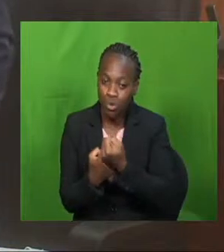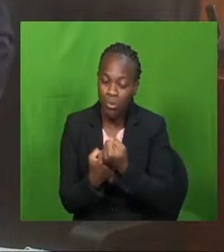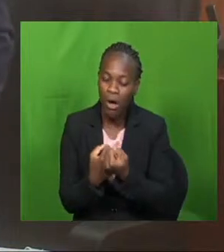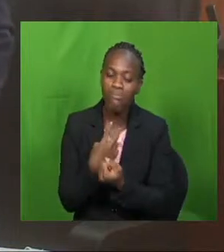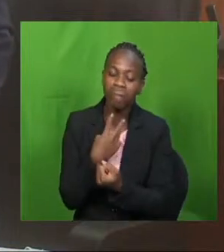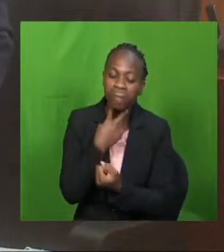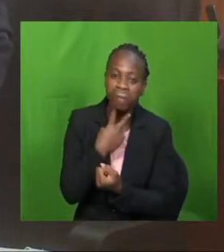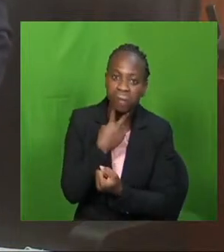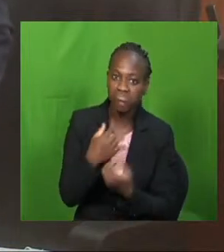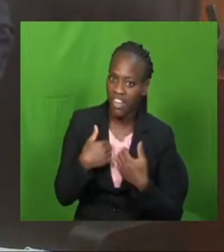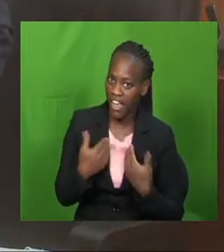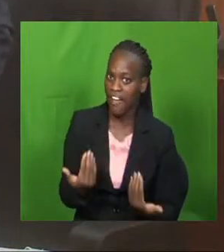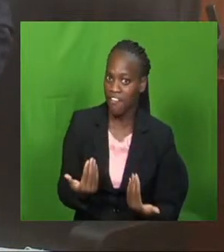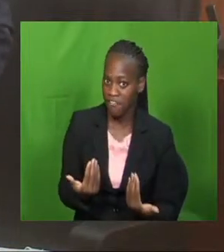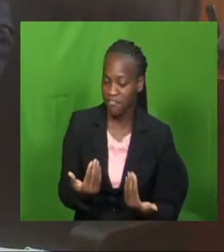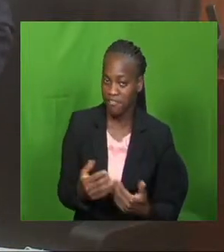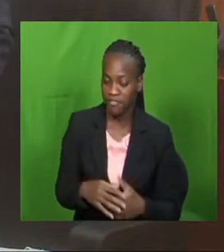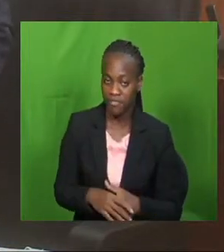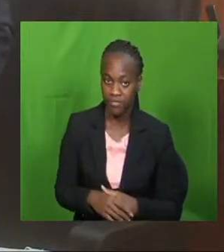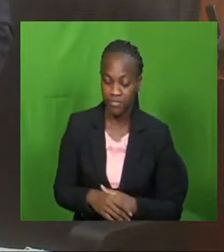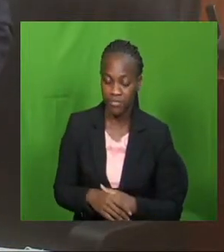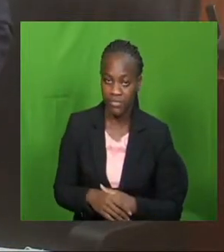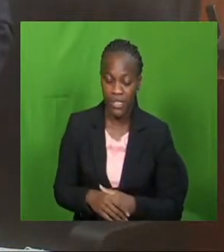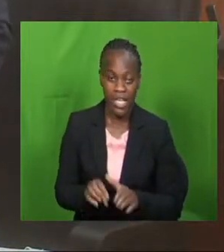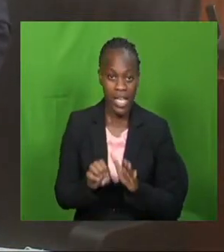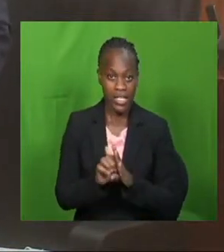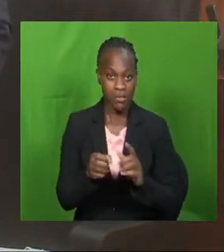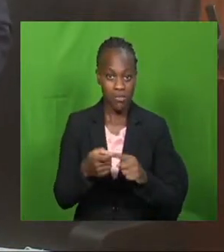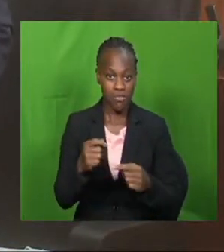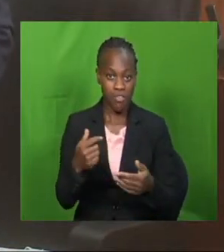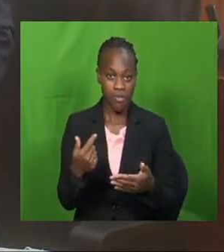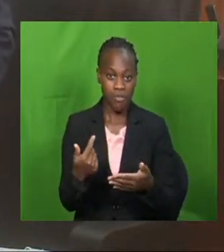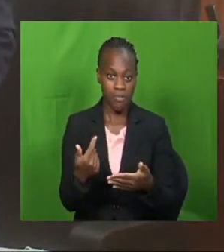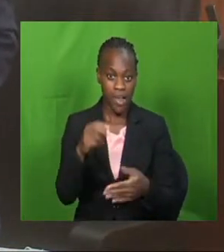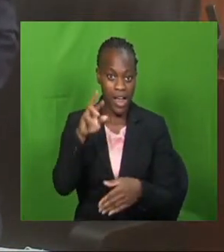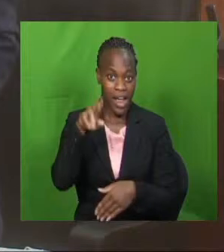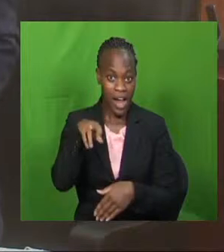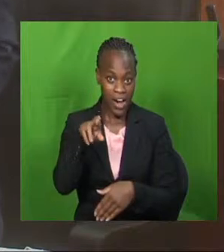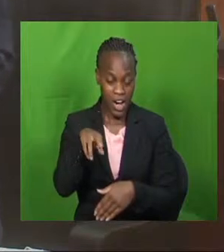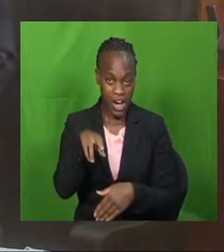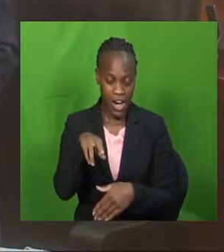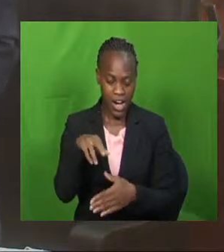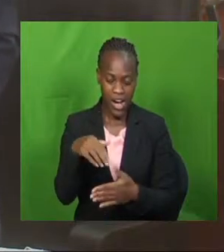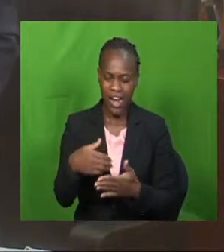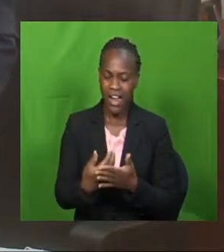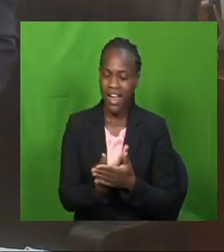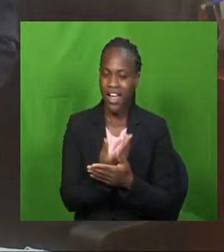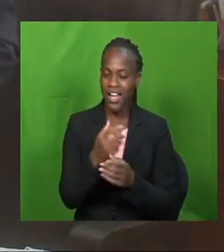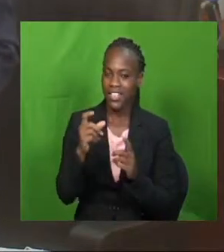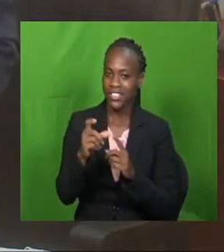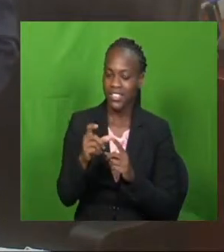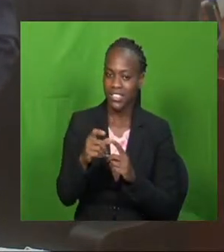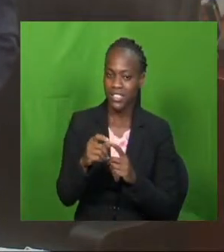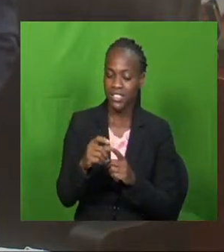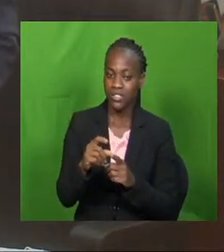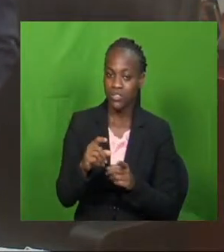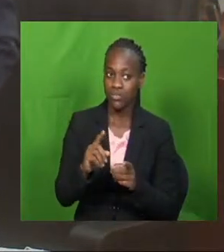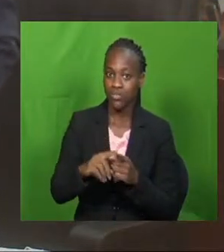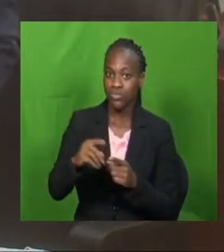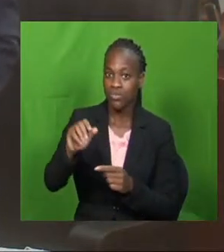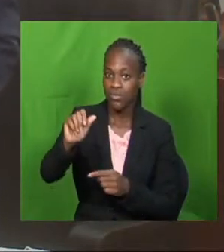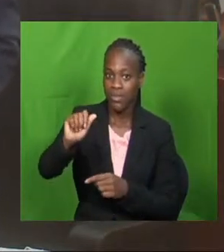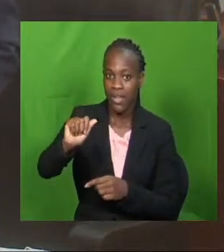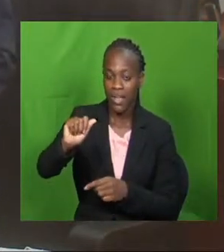For instance, Mr. Speaker, from Accra, Ghana's capital city, to Aflao, the Ghanaian eastern border